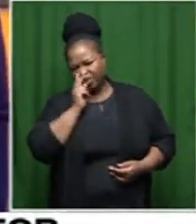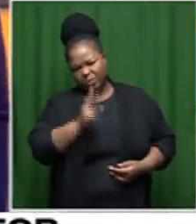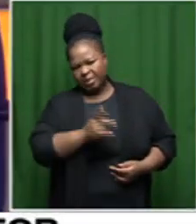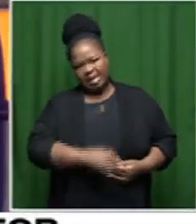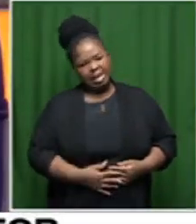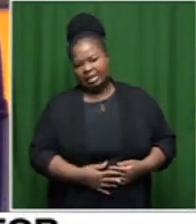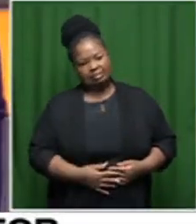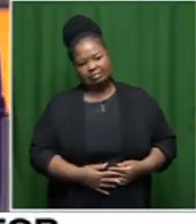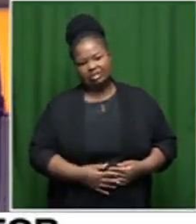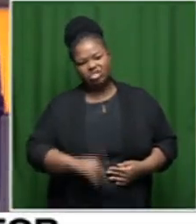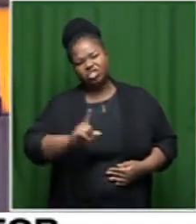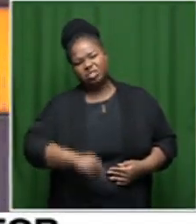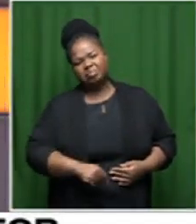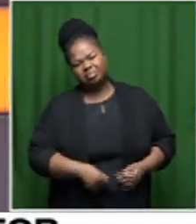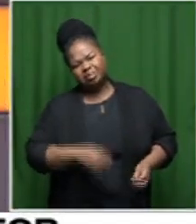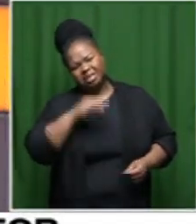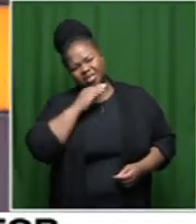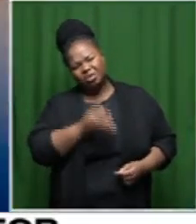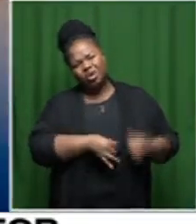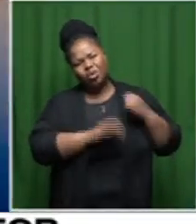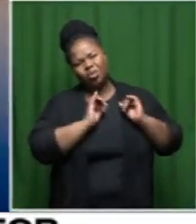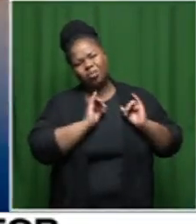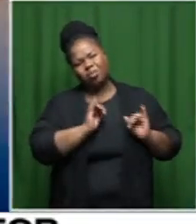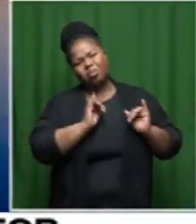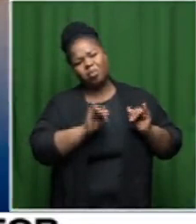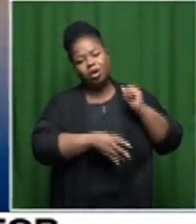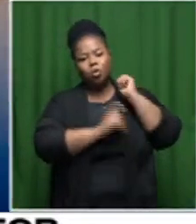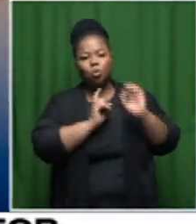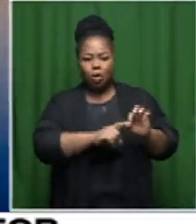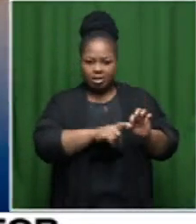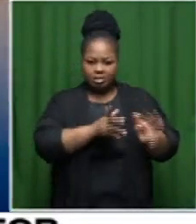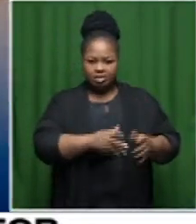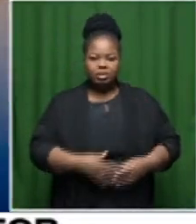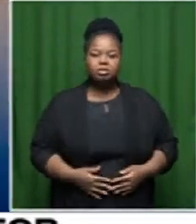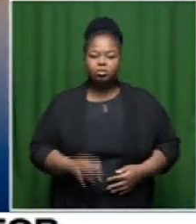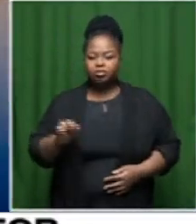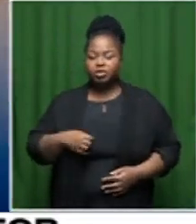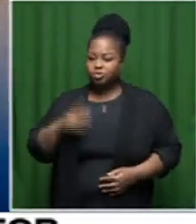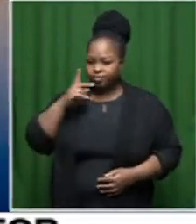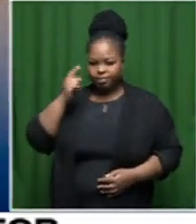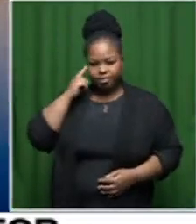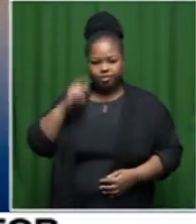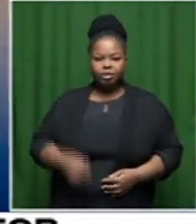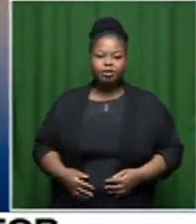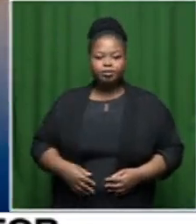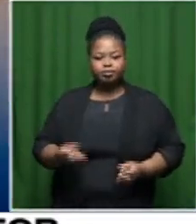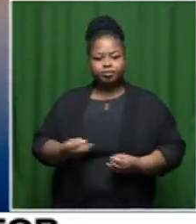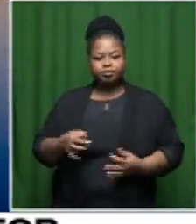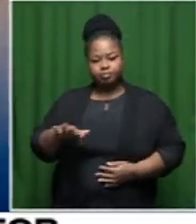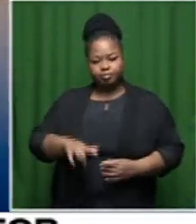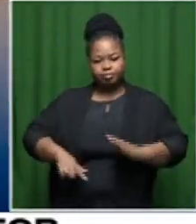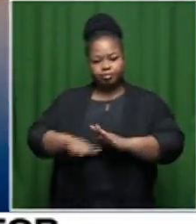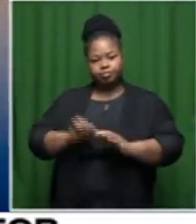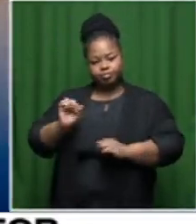it as, of a poor quality of something. Yeah, I feel like an artist needs to look at the appetite of the market that they're in. Okay. Their location is